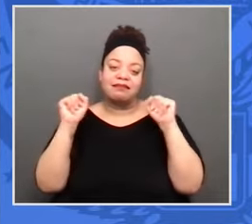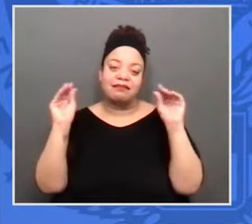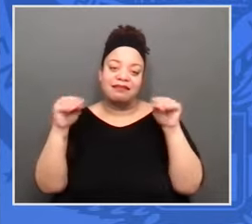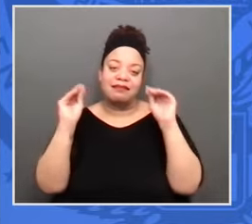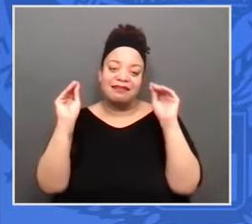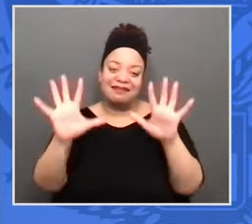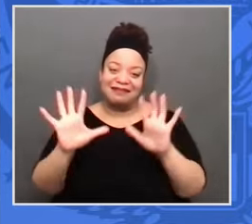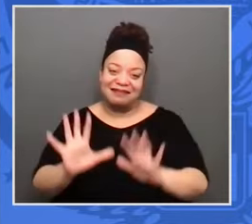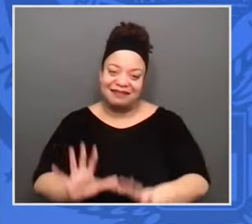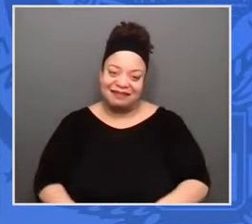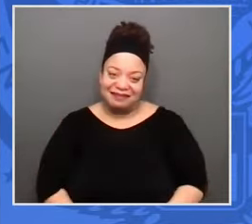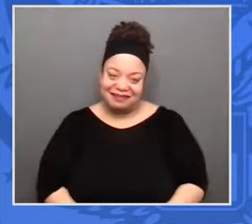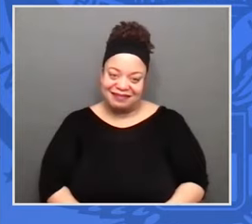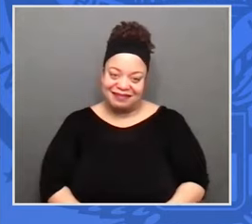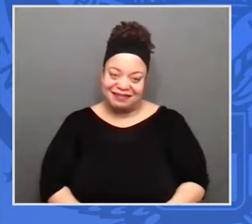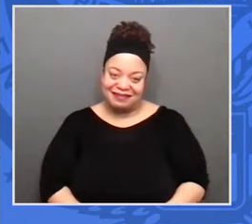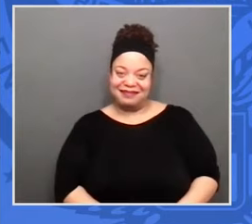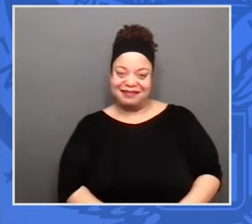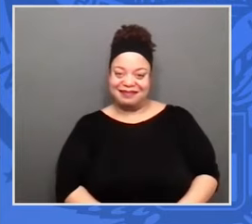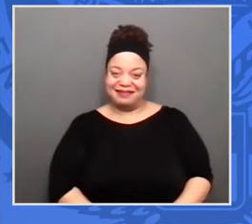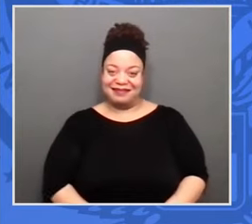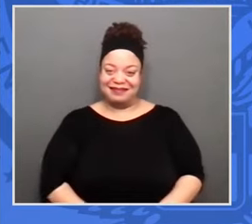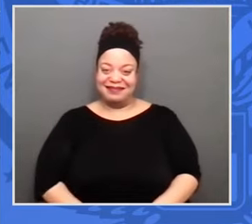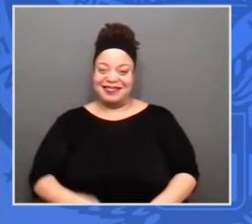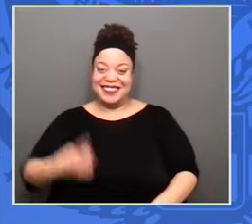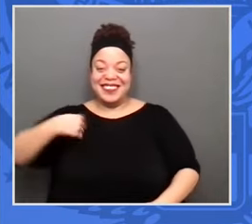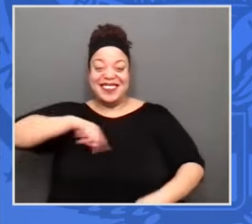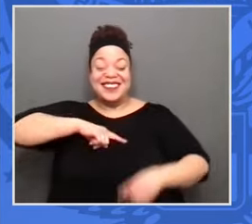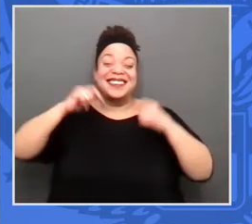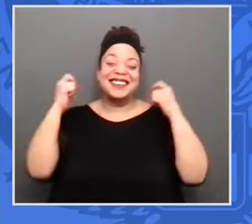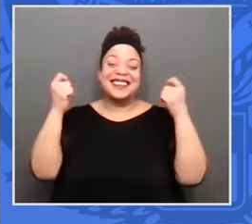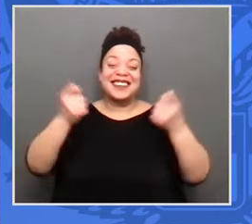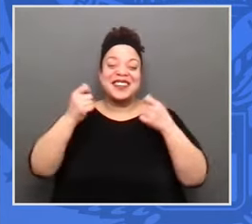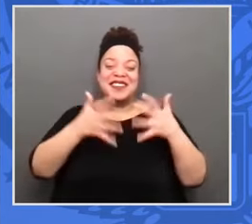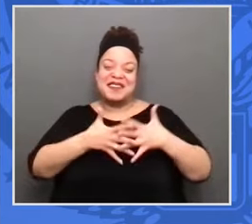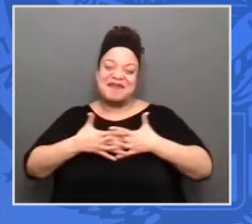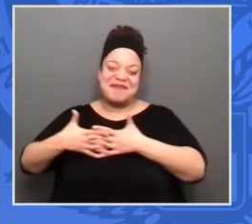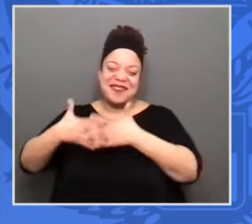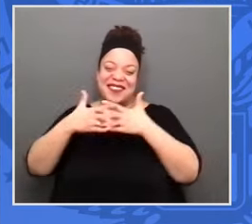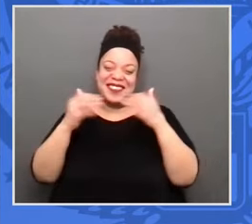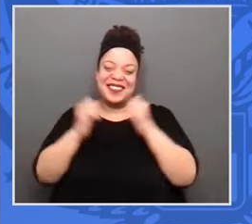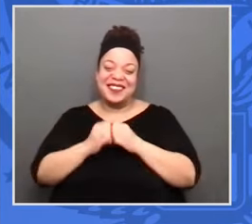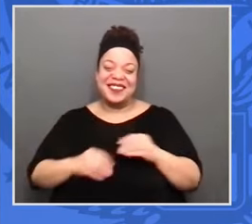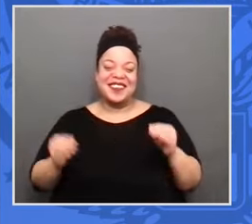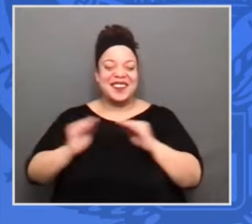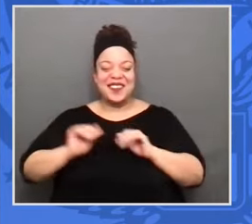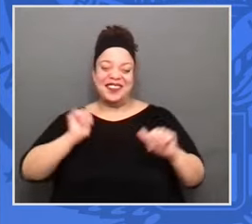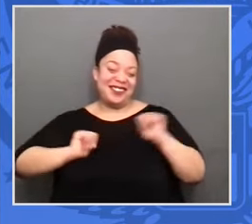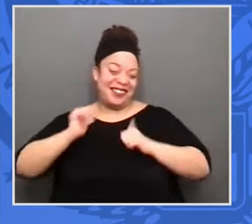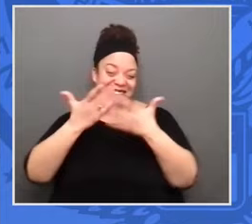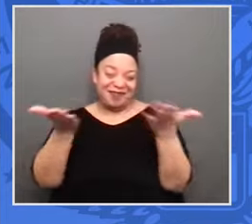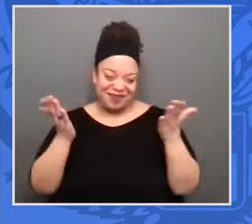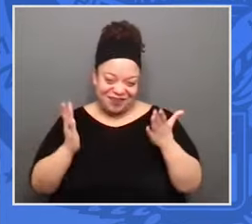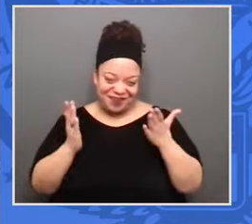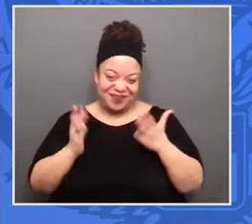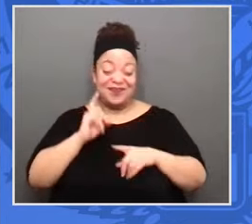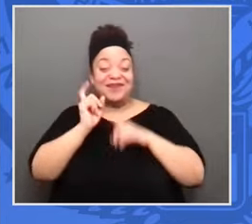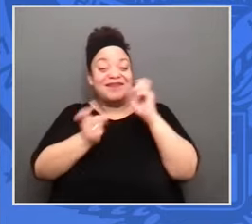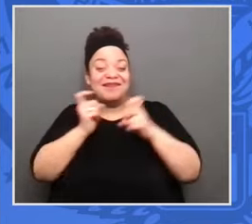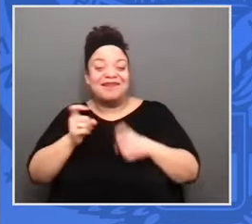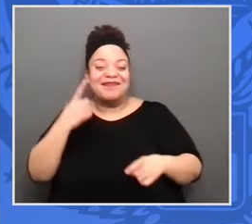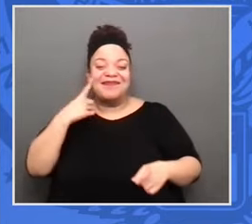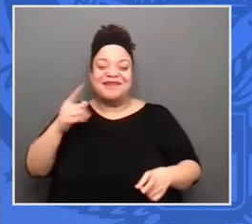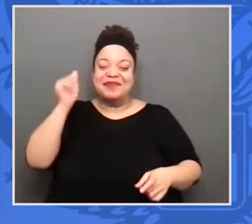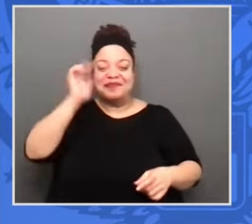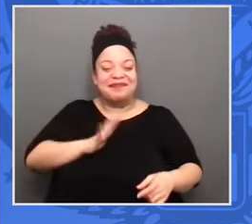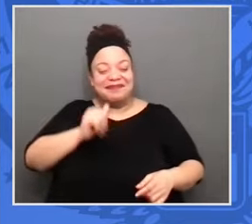We'll celebrate America with more performances and tributes to the men and women across the country who have provided strength and